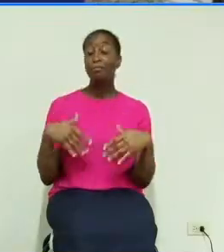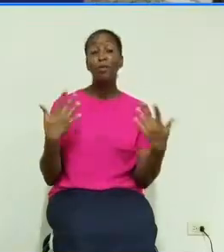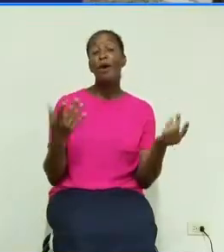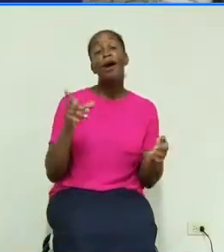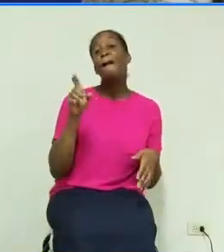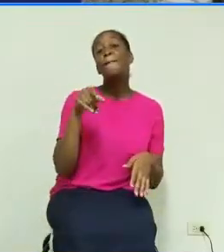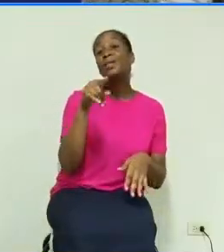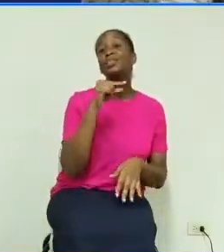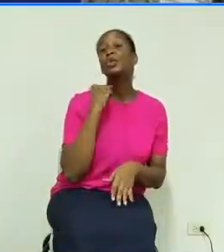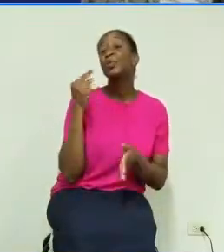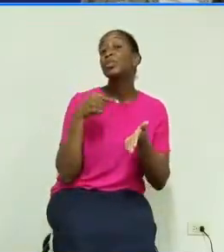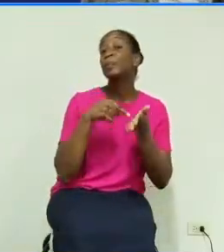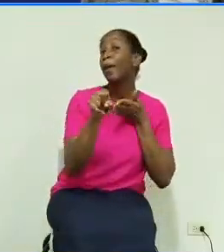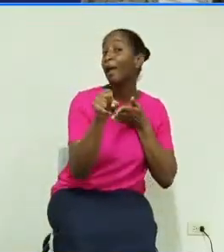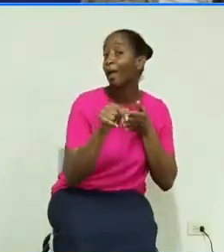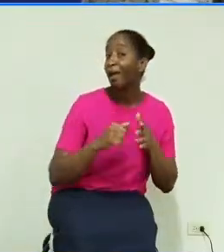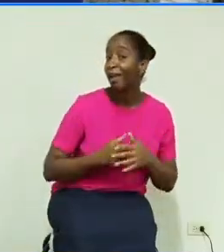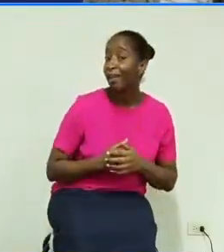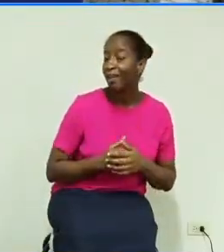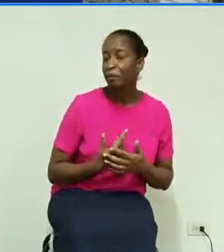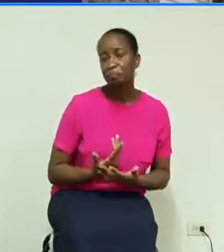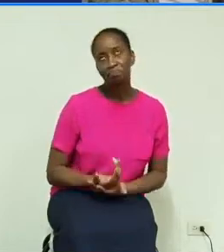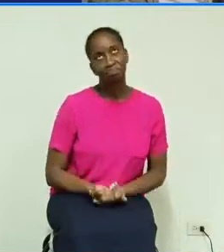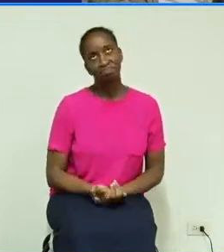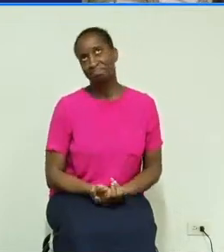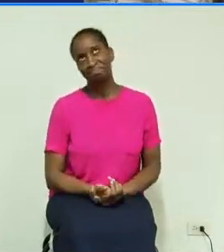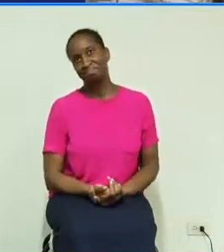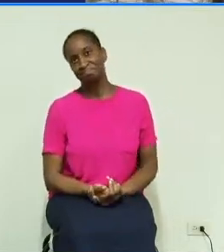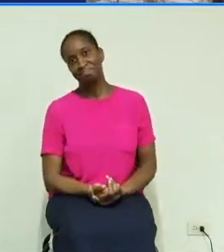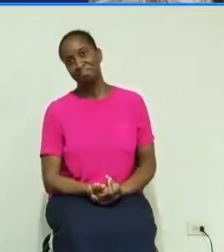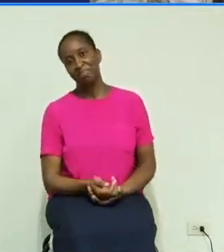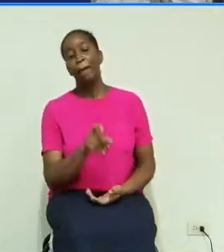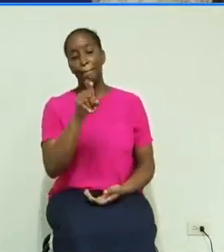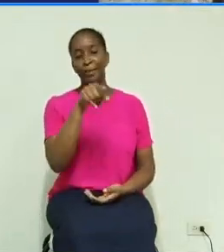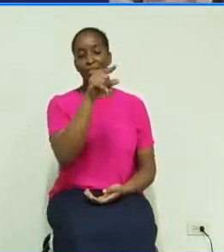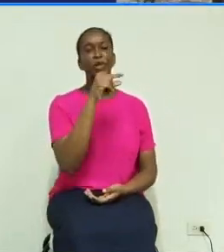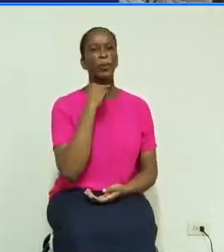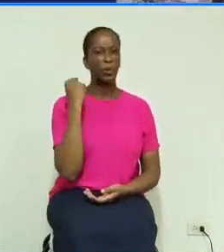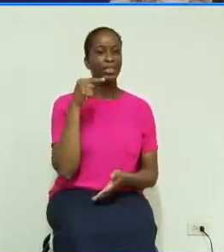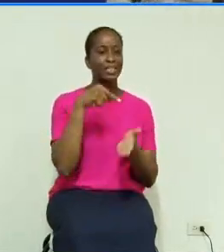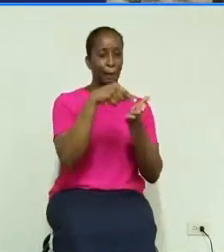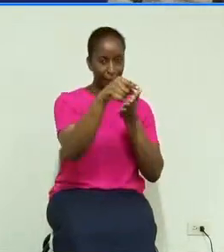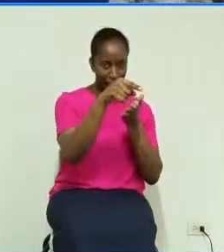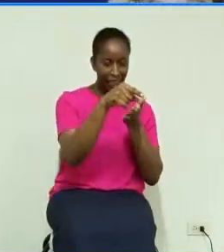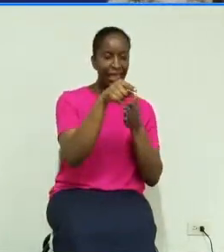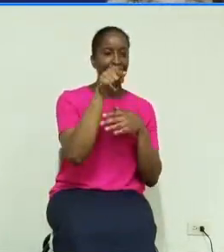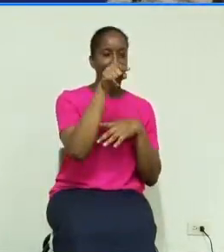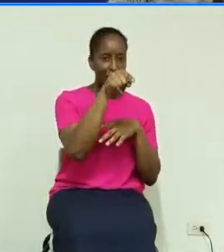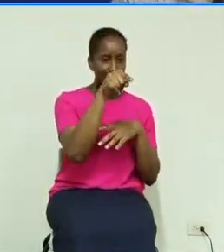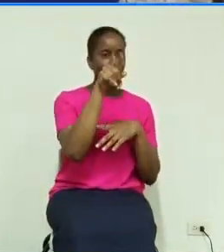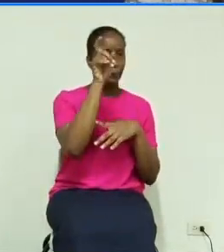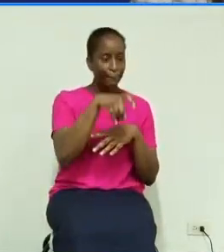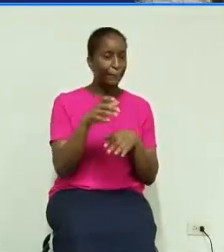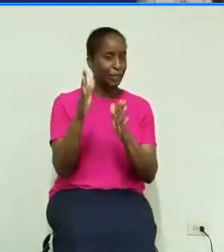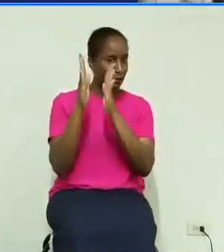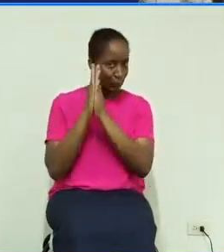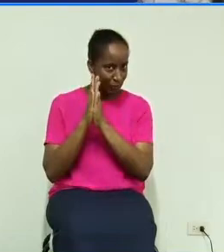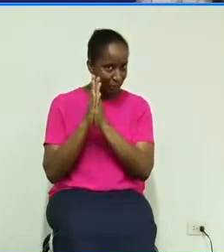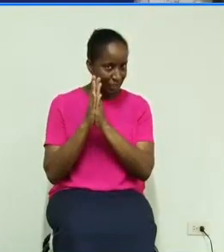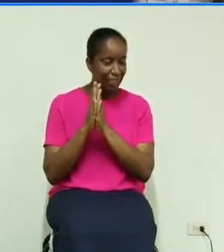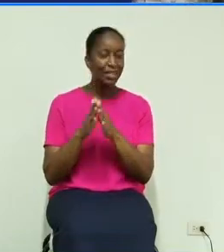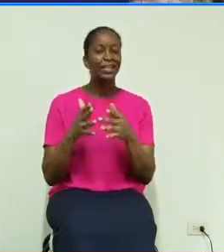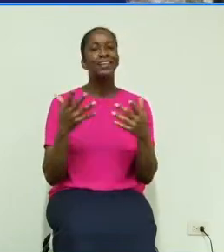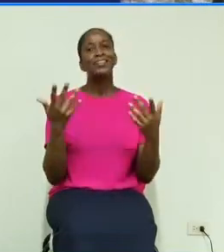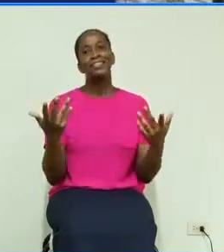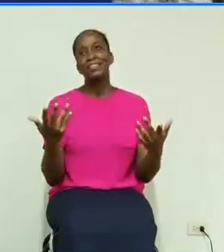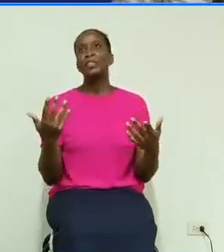I don't think so. You know, we've been having this conversation about the remuneration of parliamentarians, of